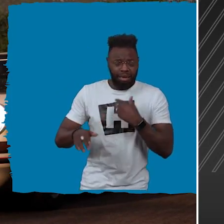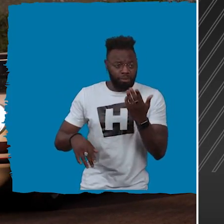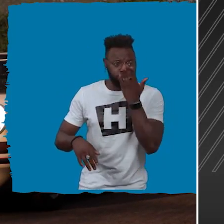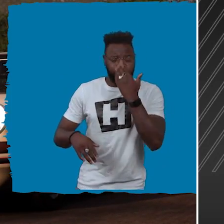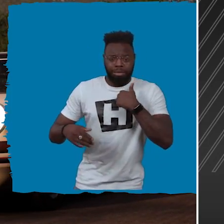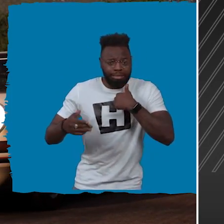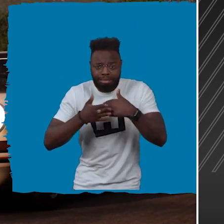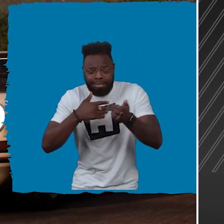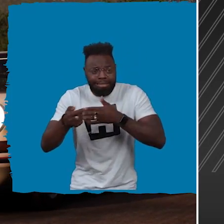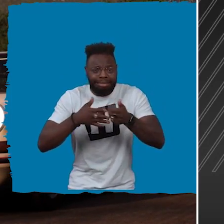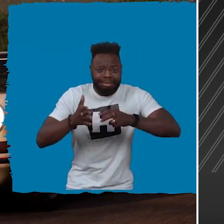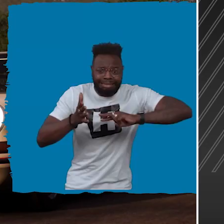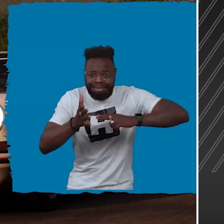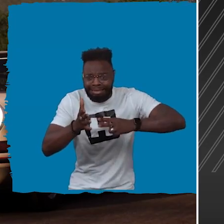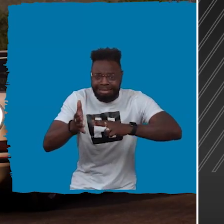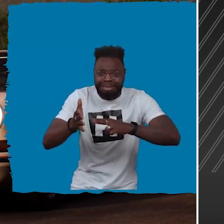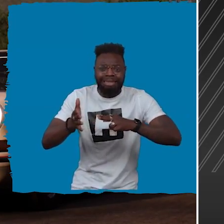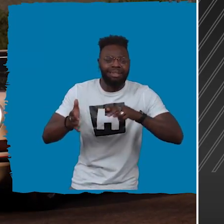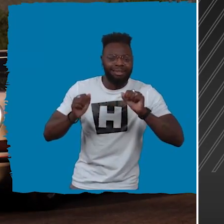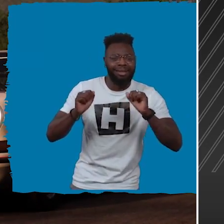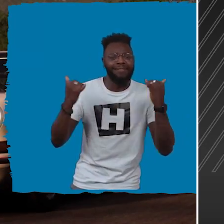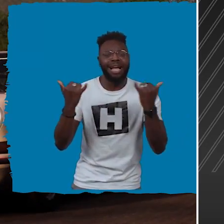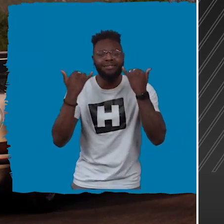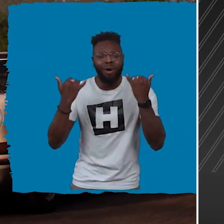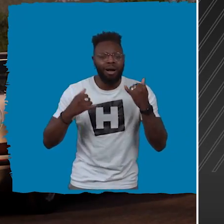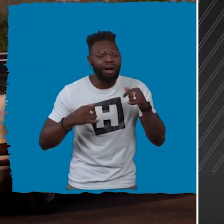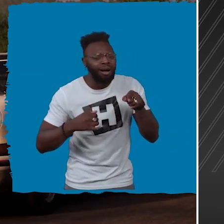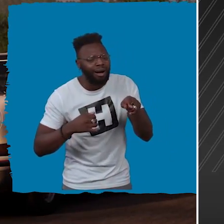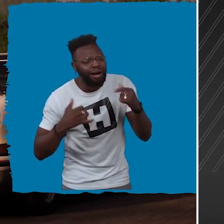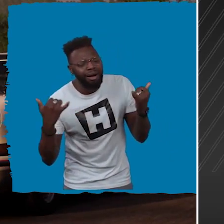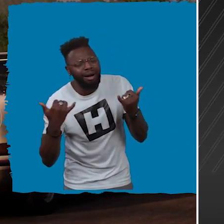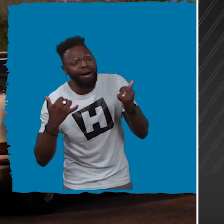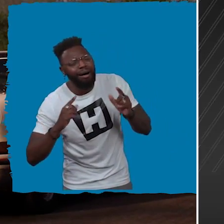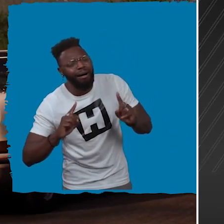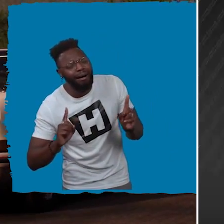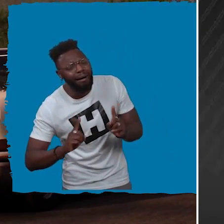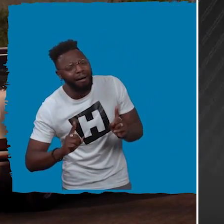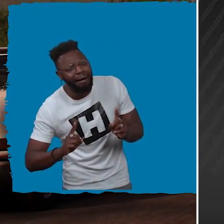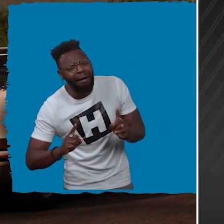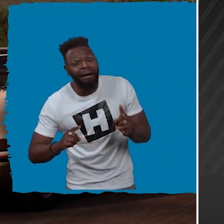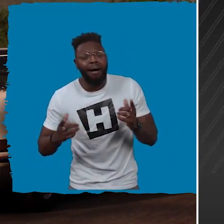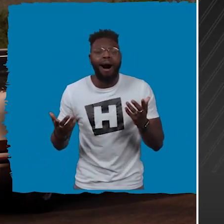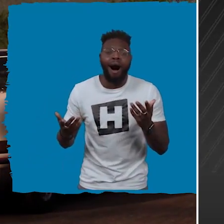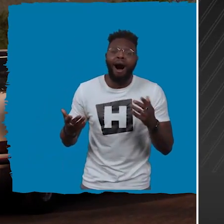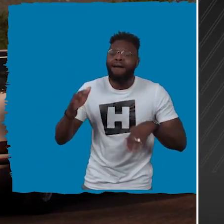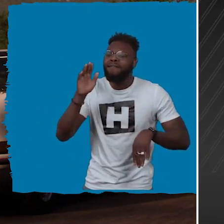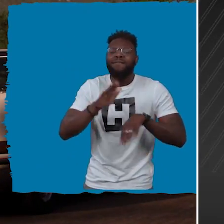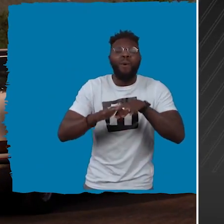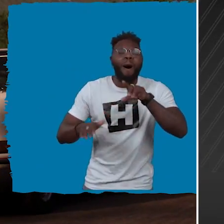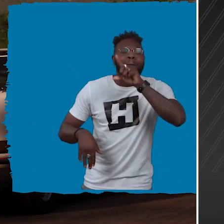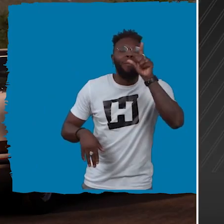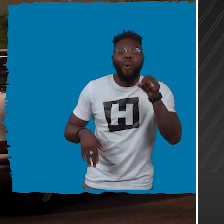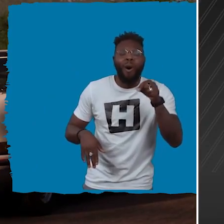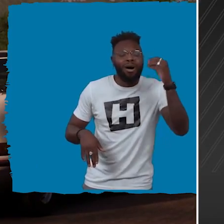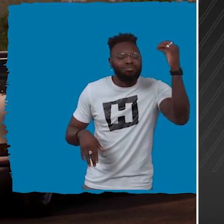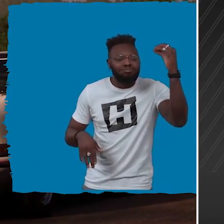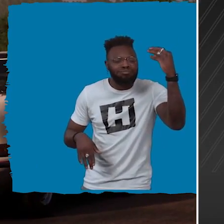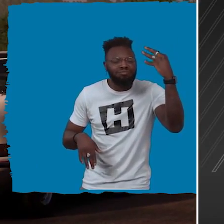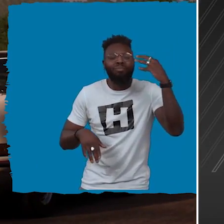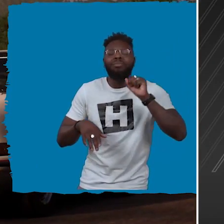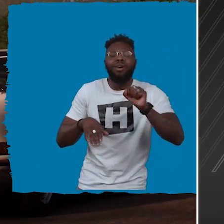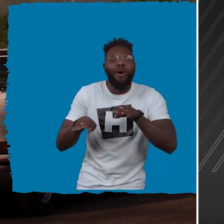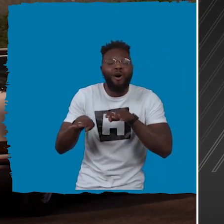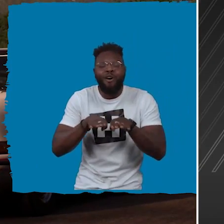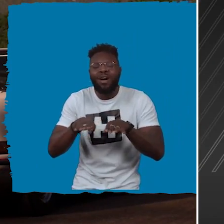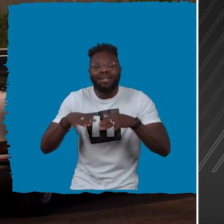actors, Louise and Chris. And from there, we got them on camera. They worked with an interpretation team to make sure that they're reading a script, but